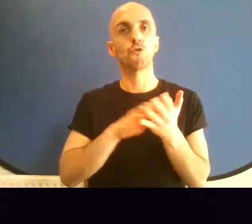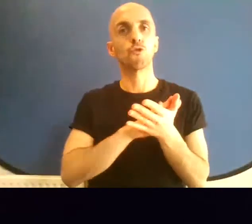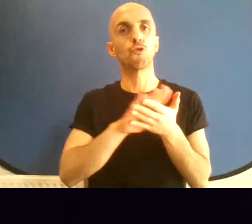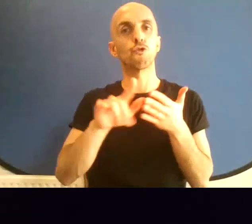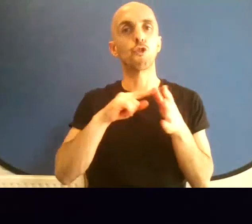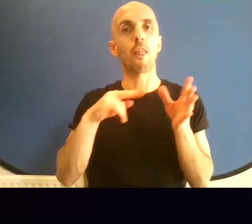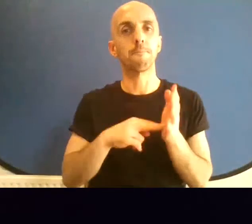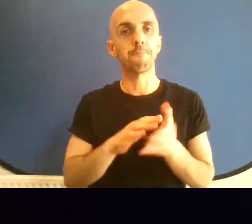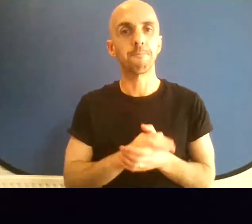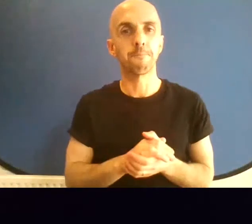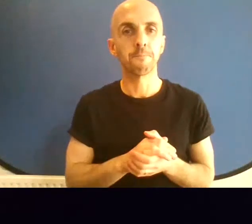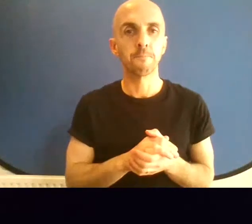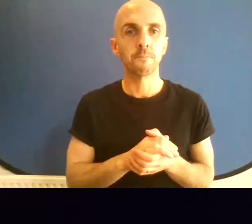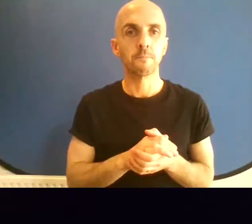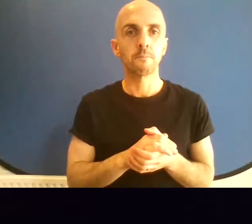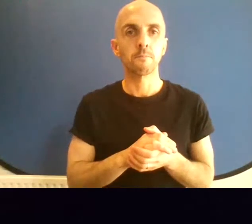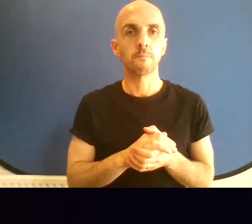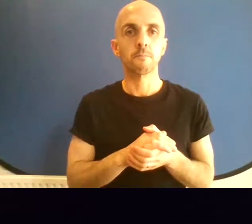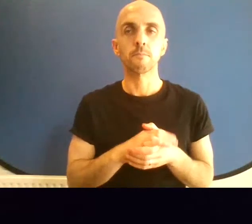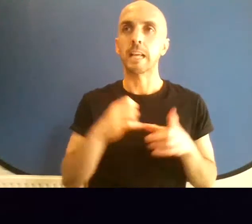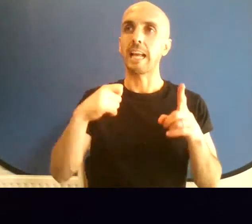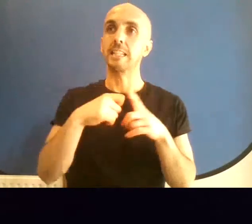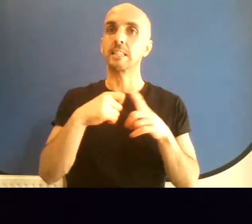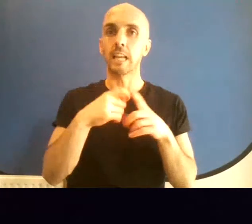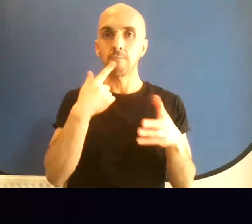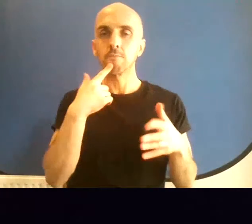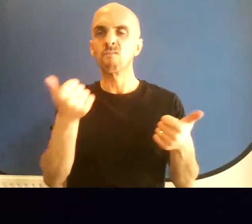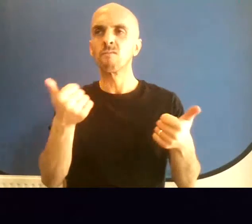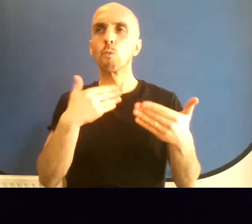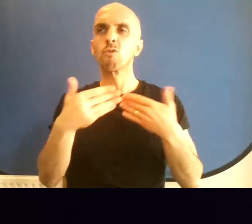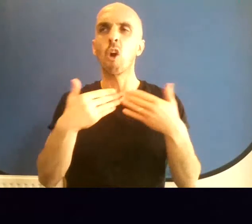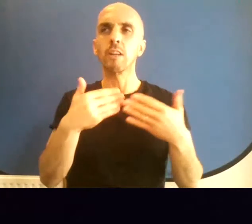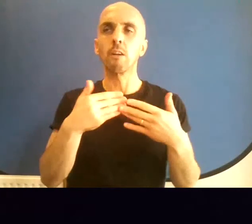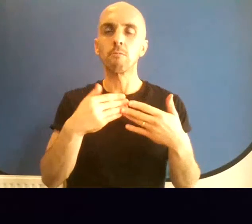Yes, indeed. Just find that for you now.